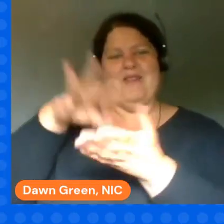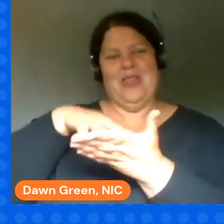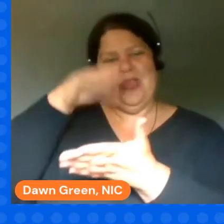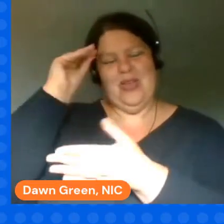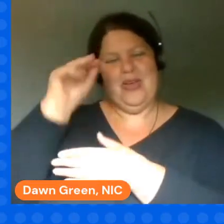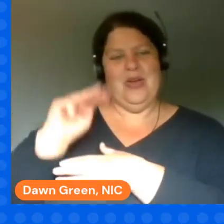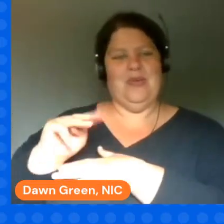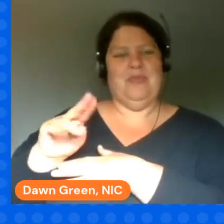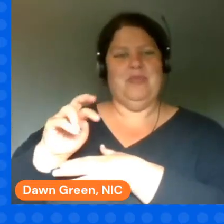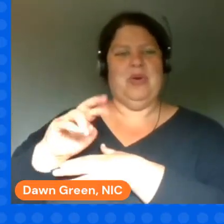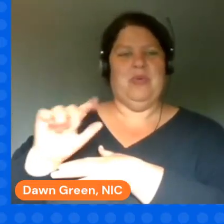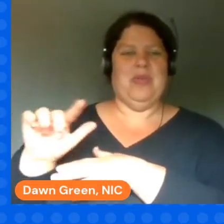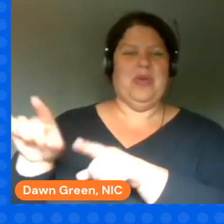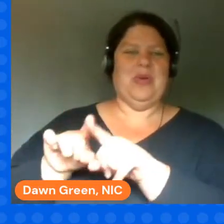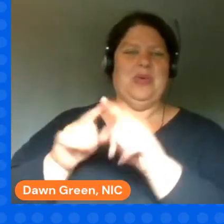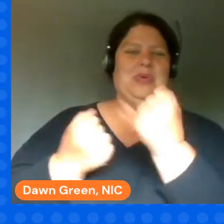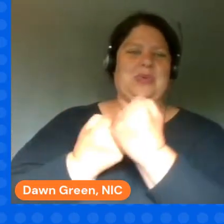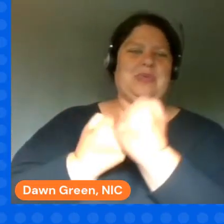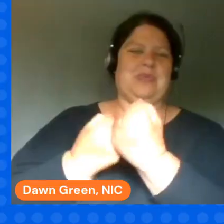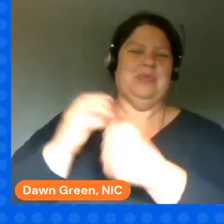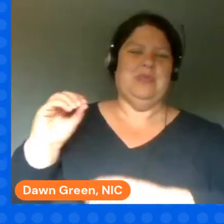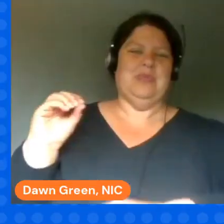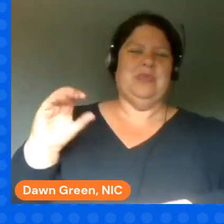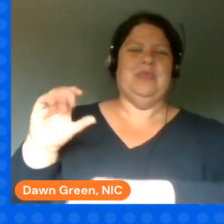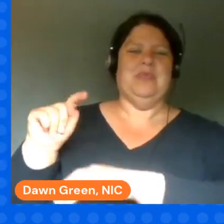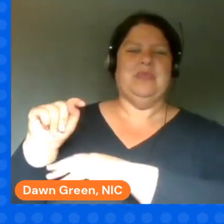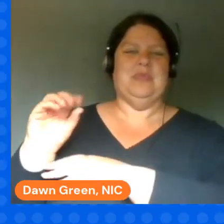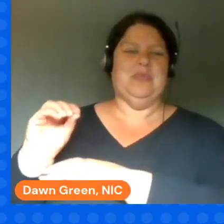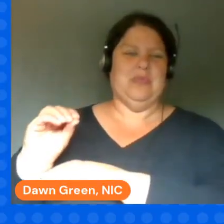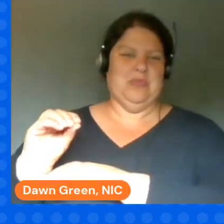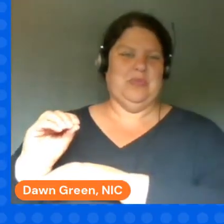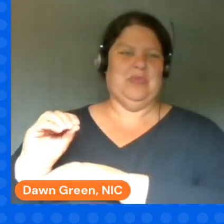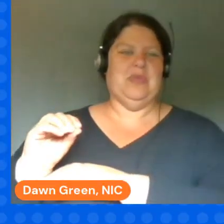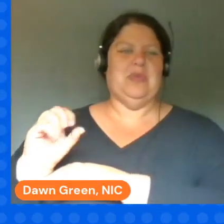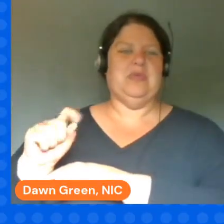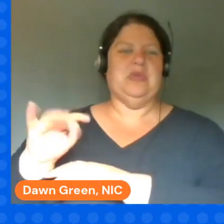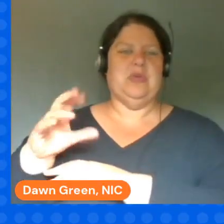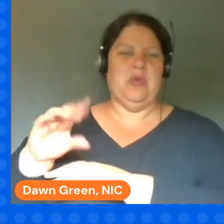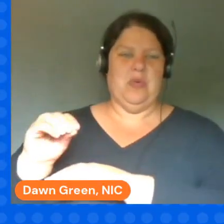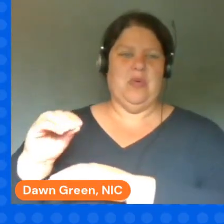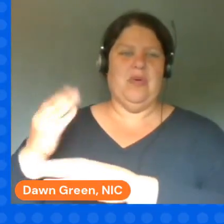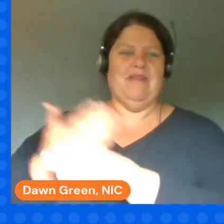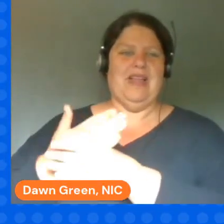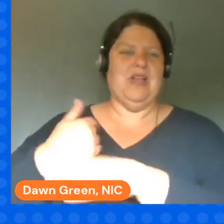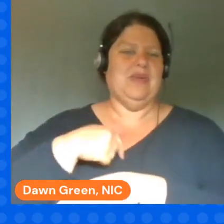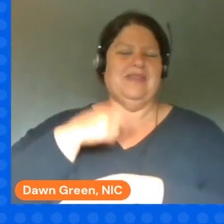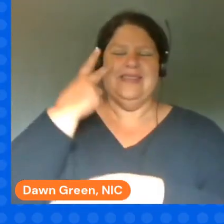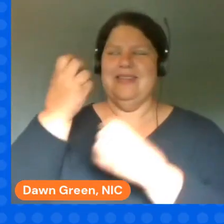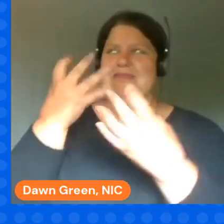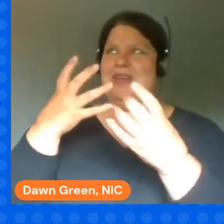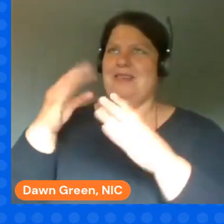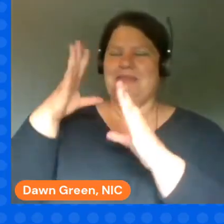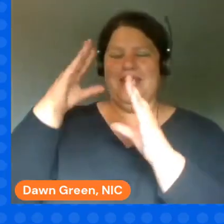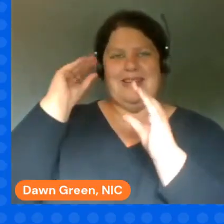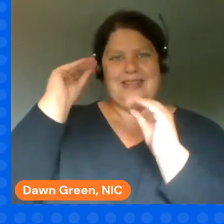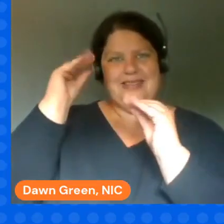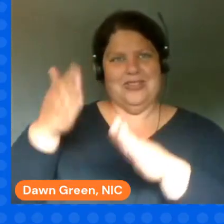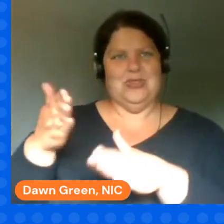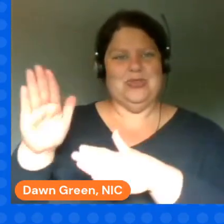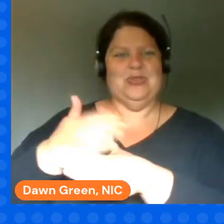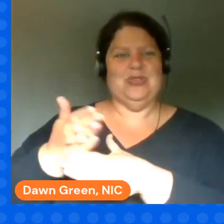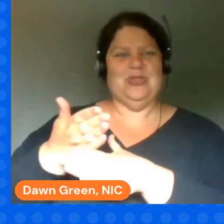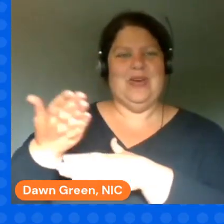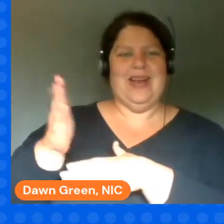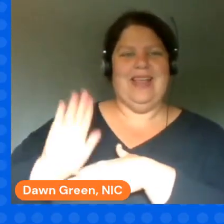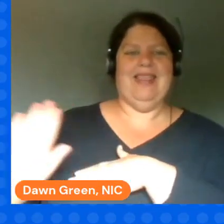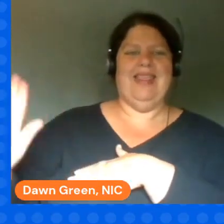support OctoStudio files. And we've seen like so many Brazilian educators sharing their different activities that they're